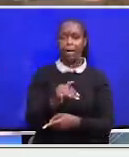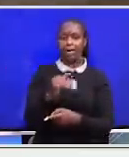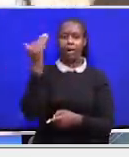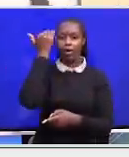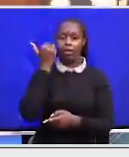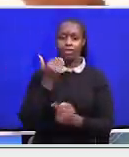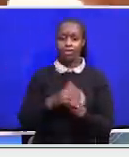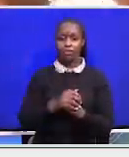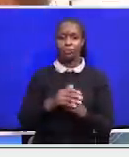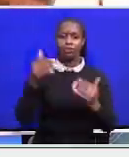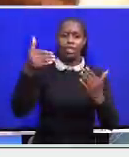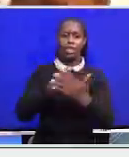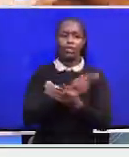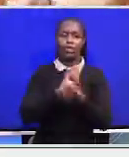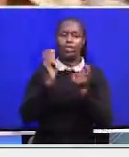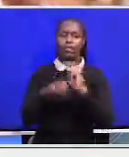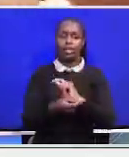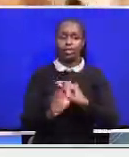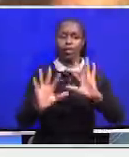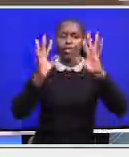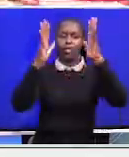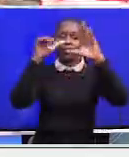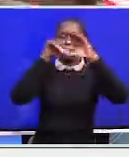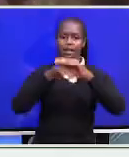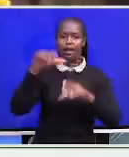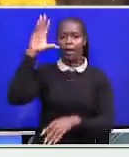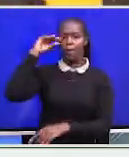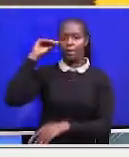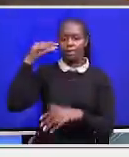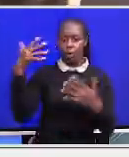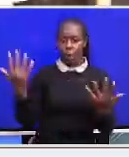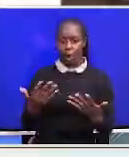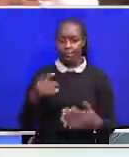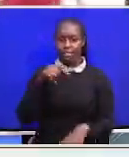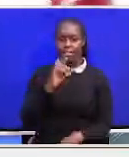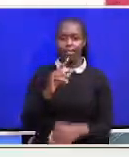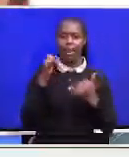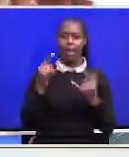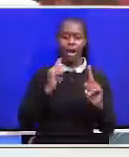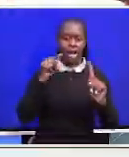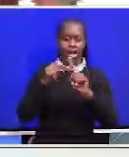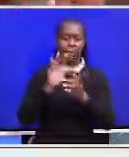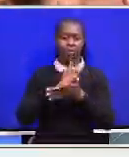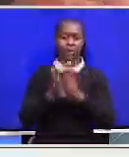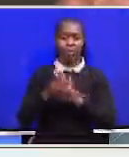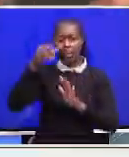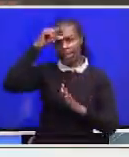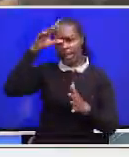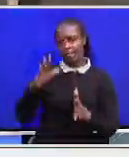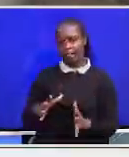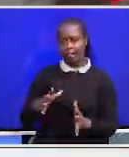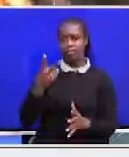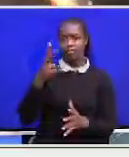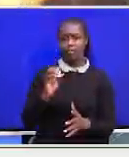The new change of guard was celebrated in Mombasa, where Omar is seeking to contest the gubernatorial seat